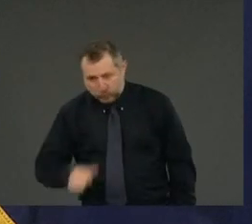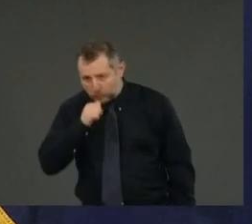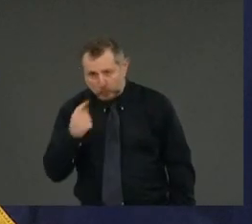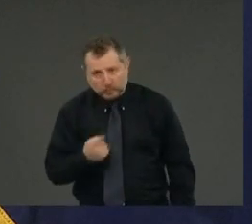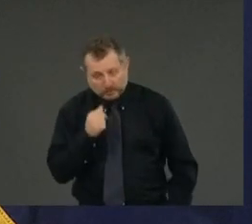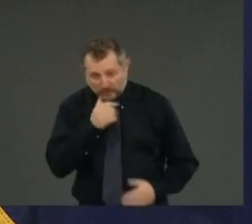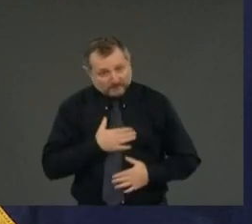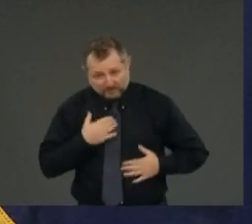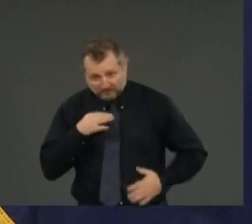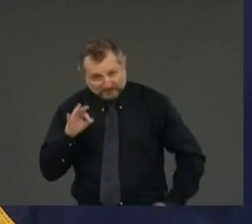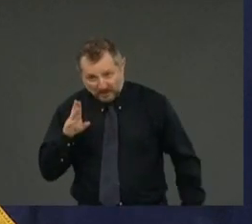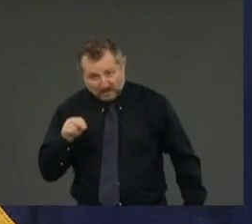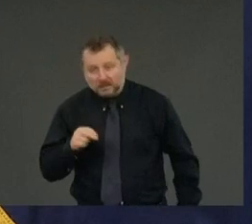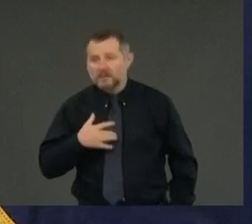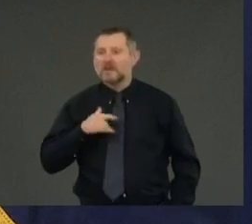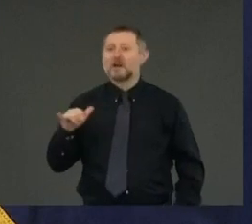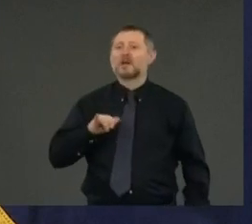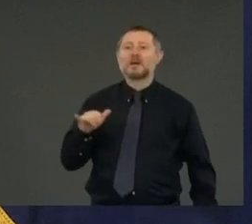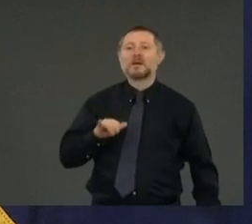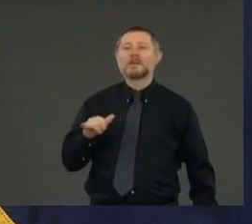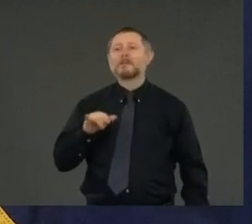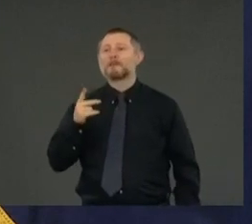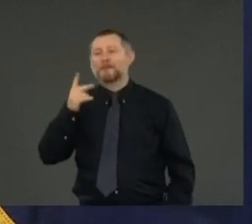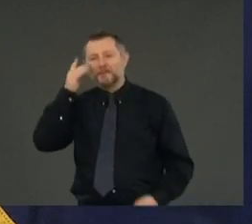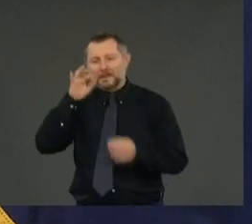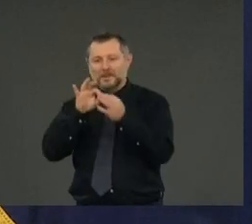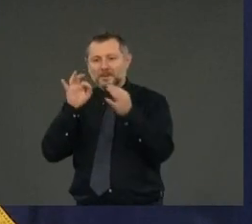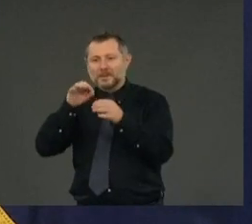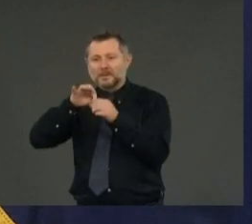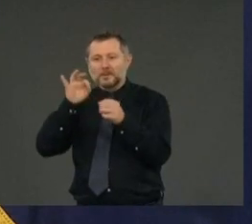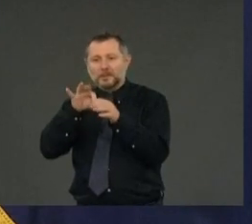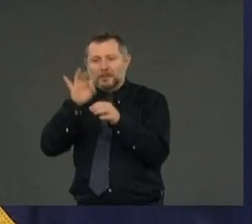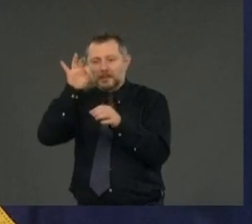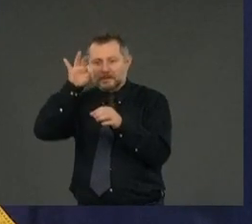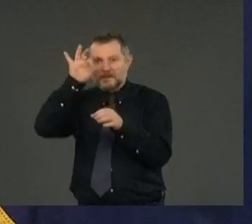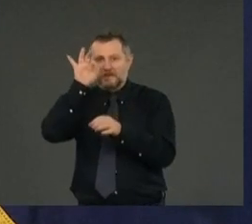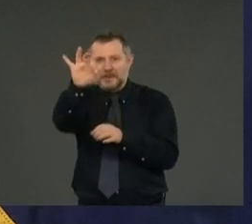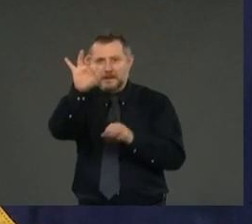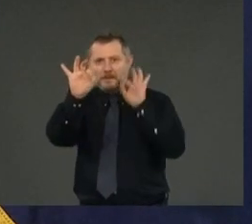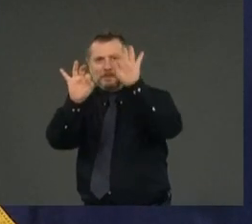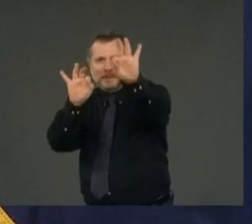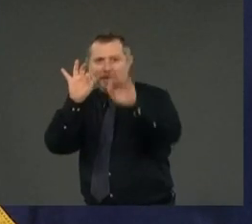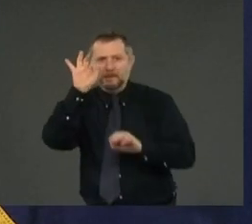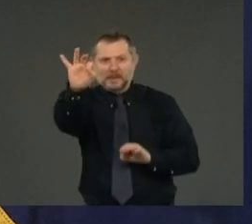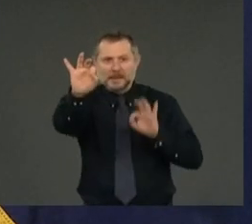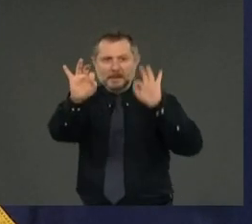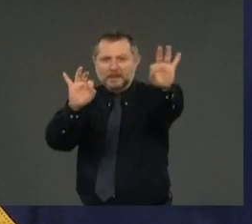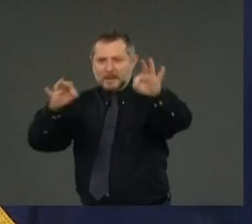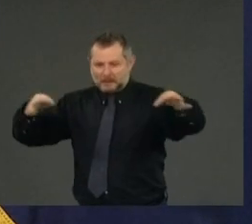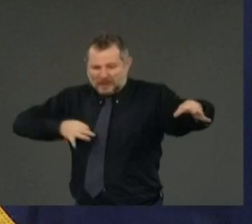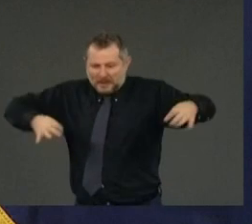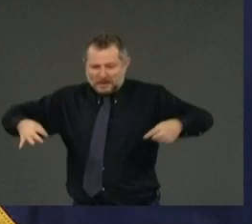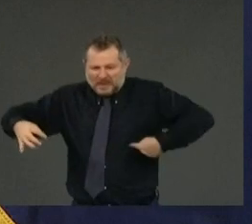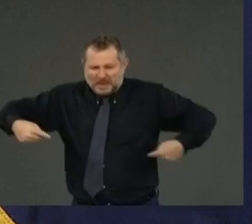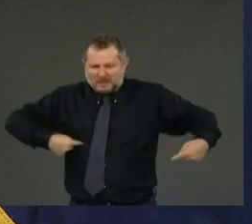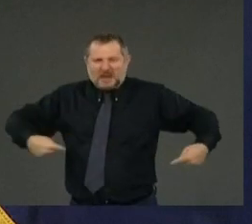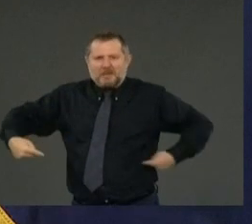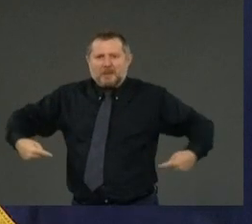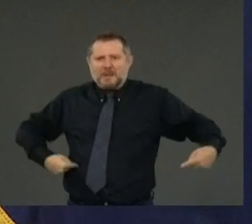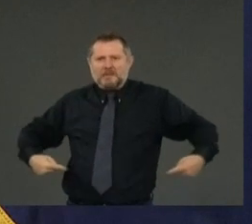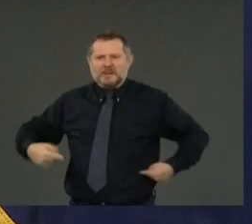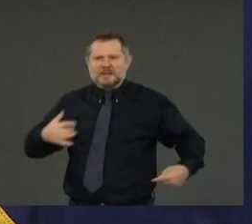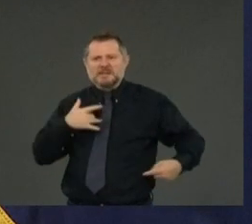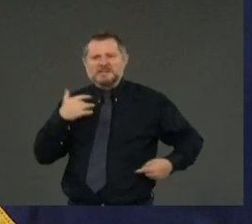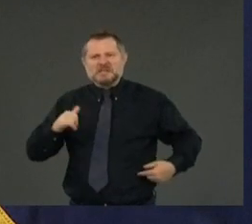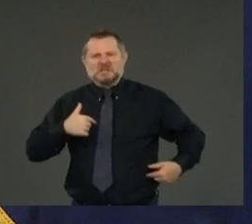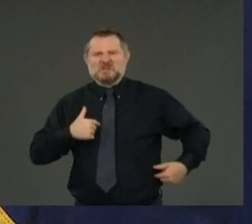like a pincushion, boop, boop. But I have tremendous respect for what you did